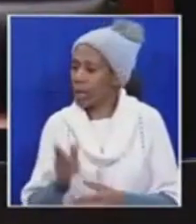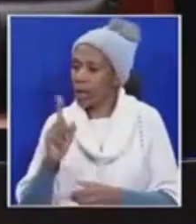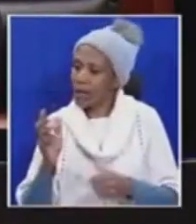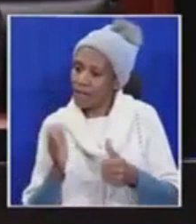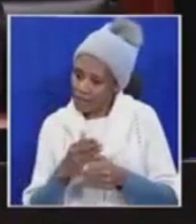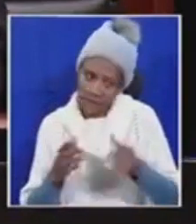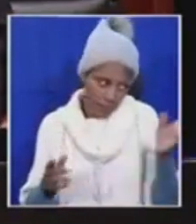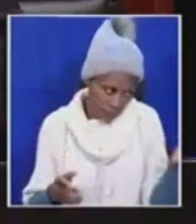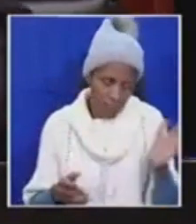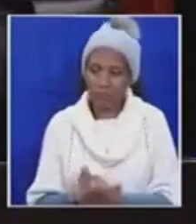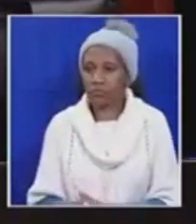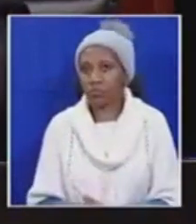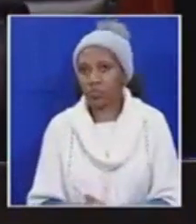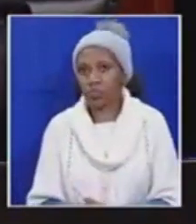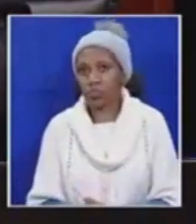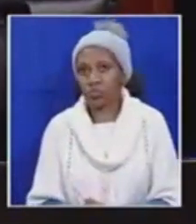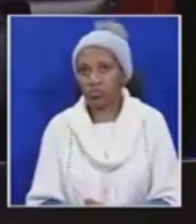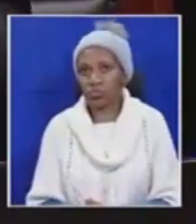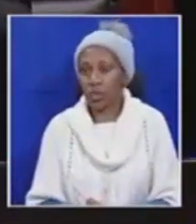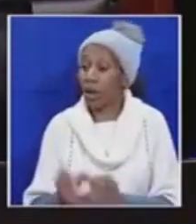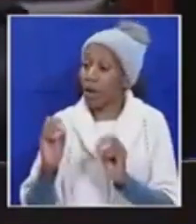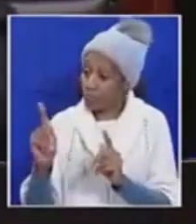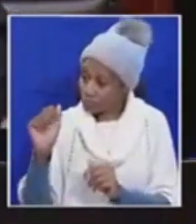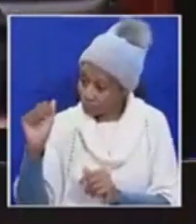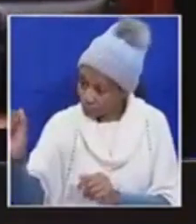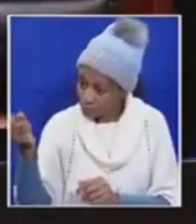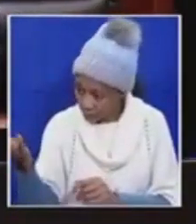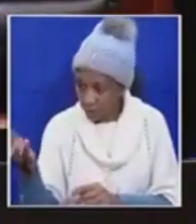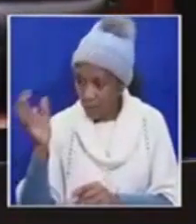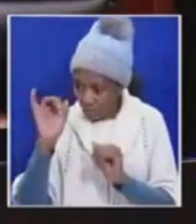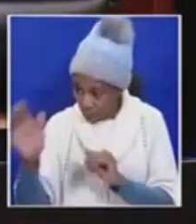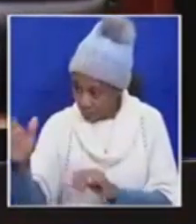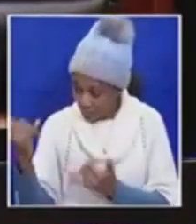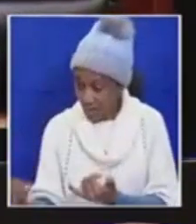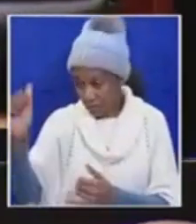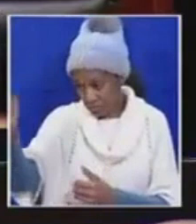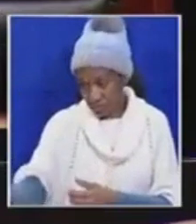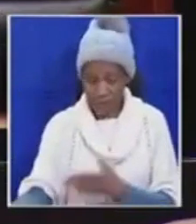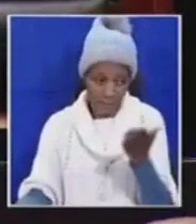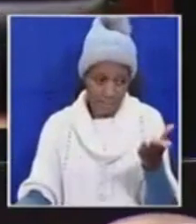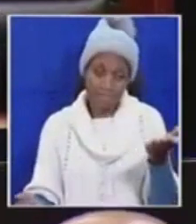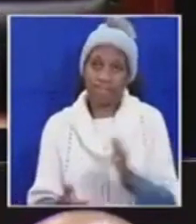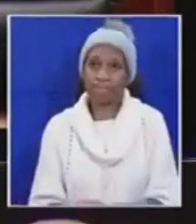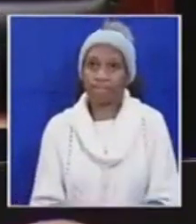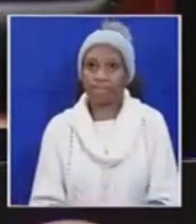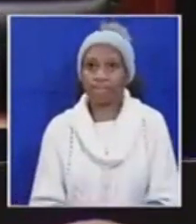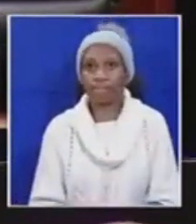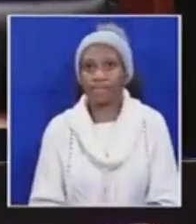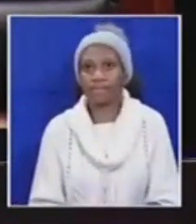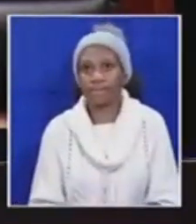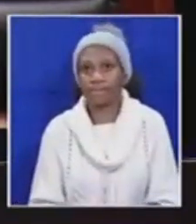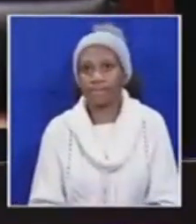order. I will give you a point of order. You can take your seat. God, Chair.